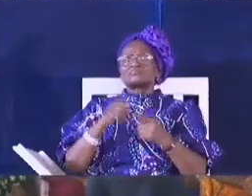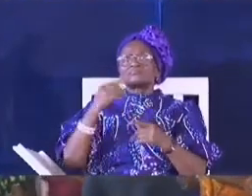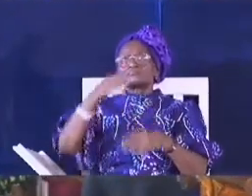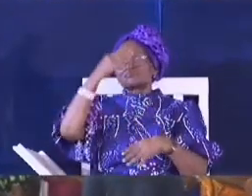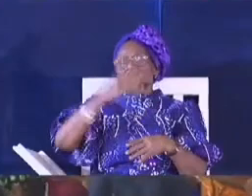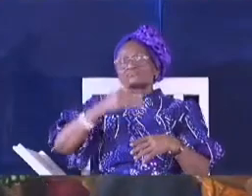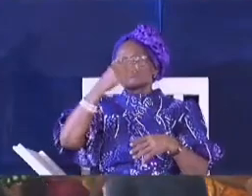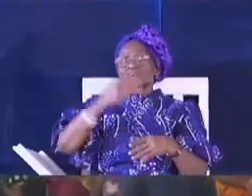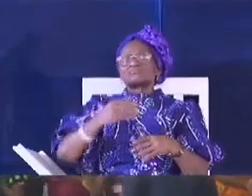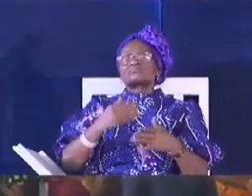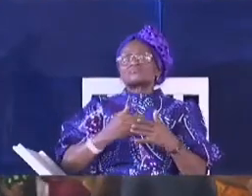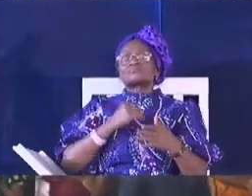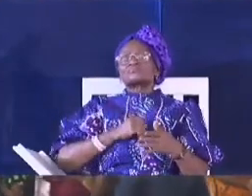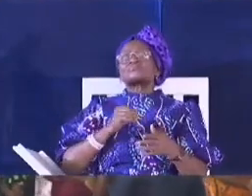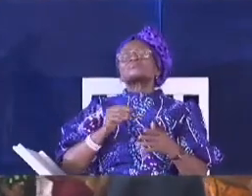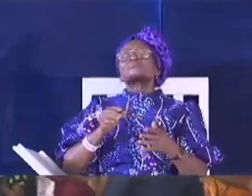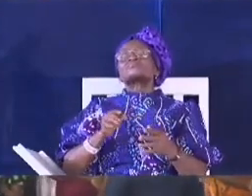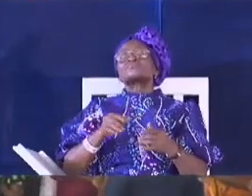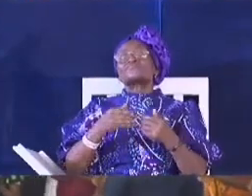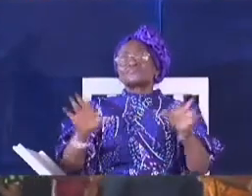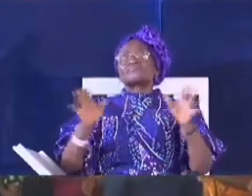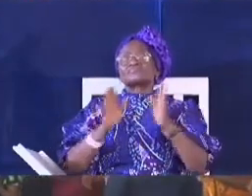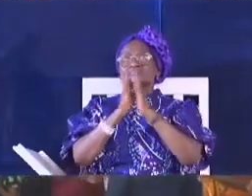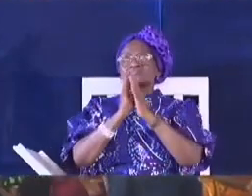praying. Oh, thank you, Jesus.